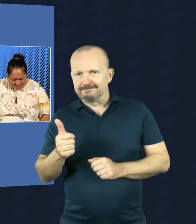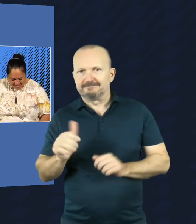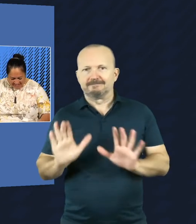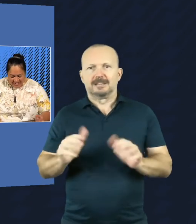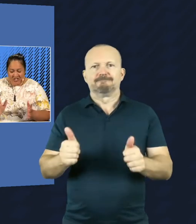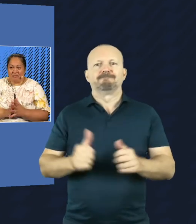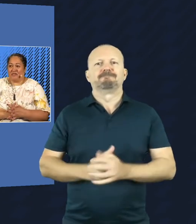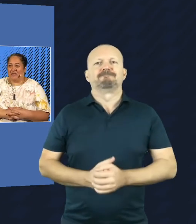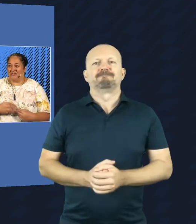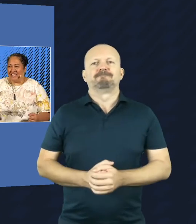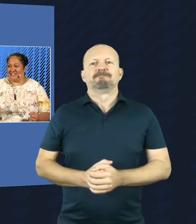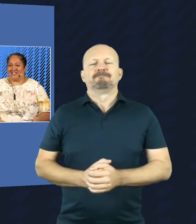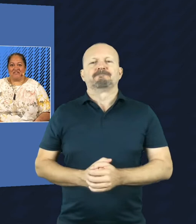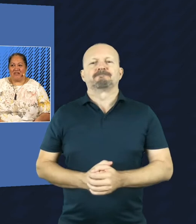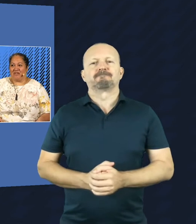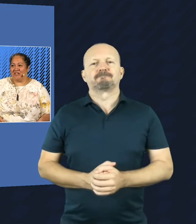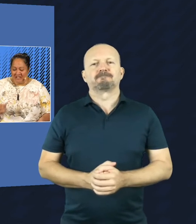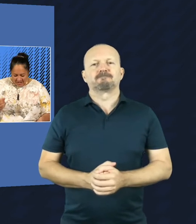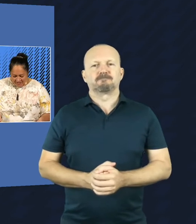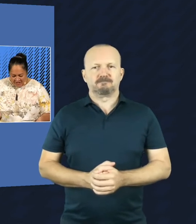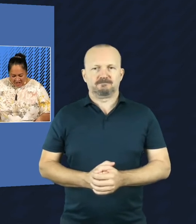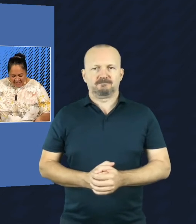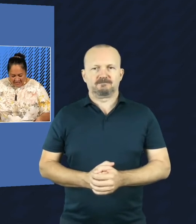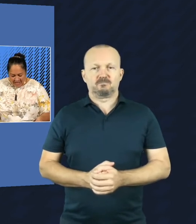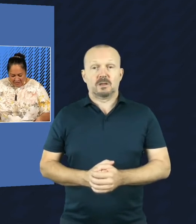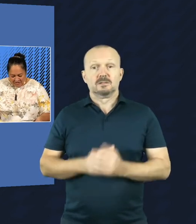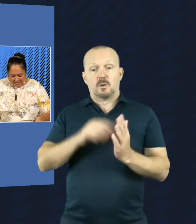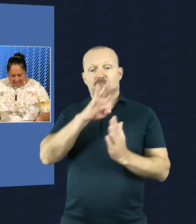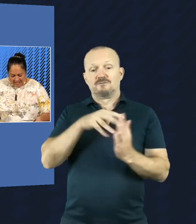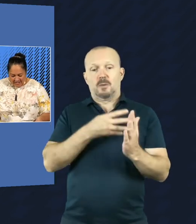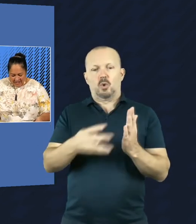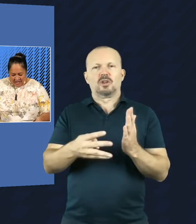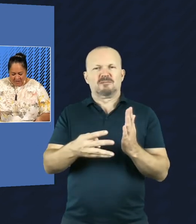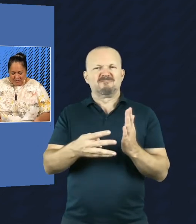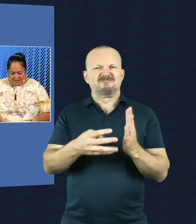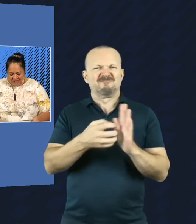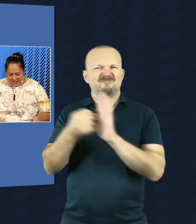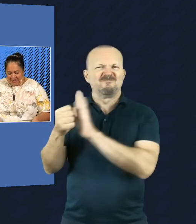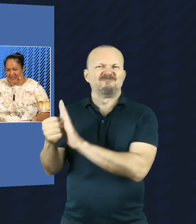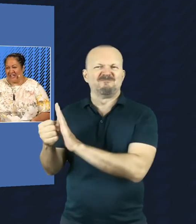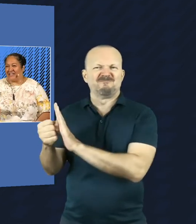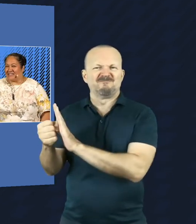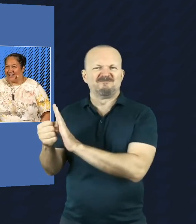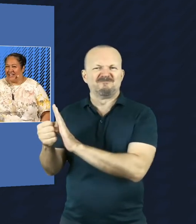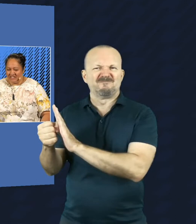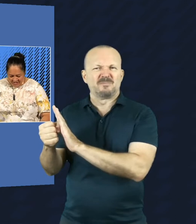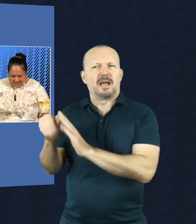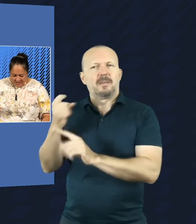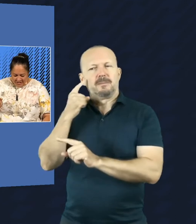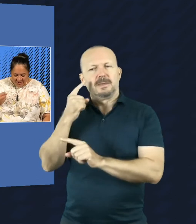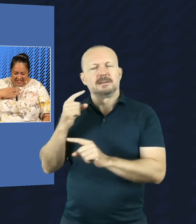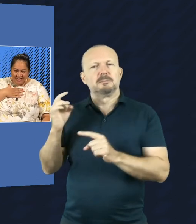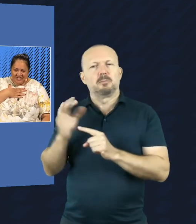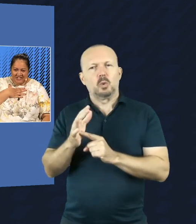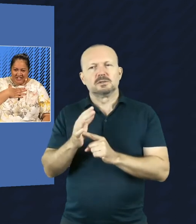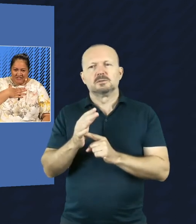Ka pai. So before we even get to the framework, I feel like it's really important to kind of understand,